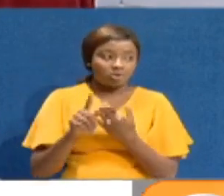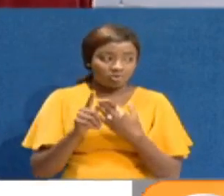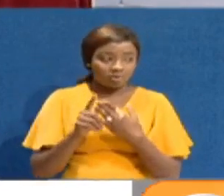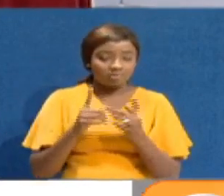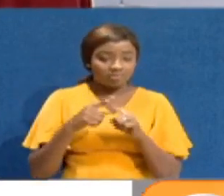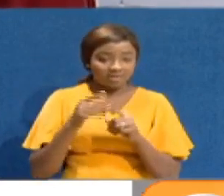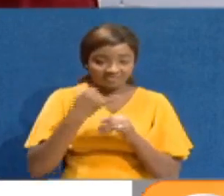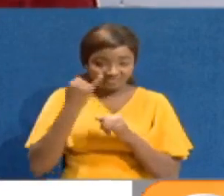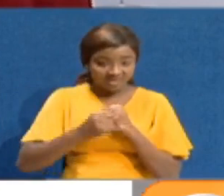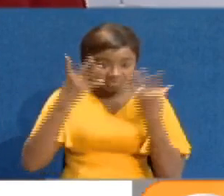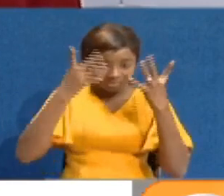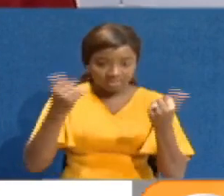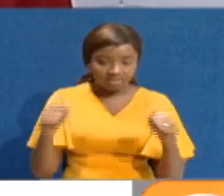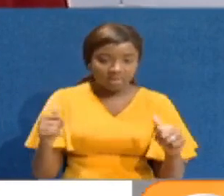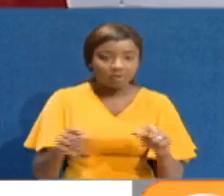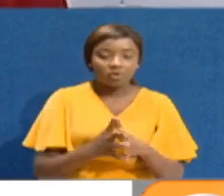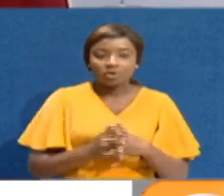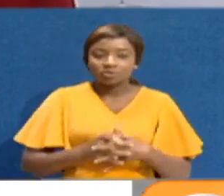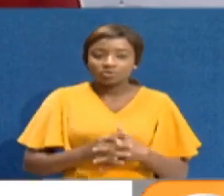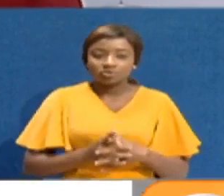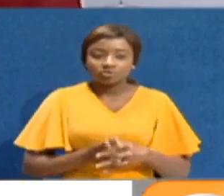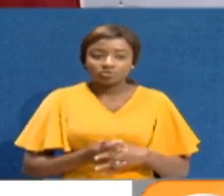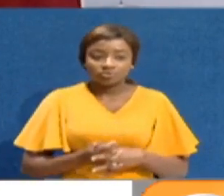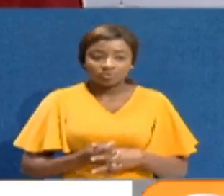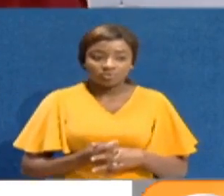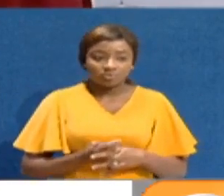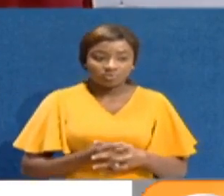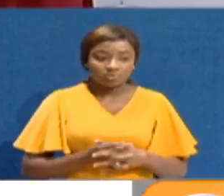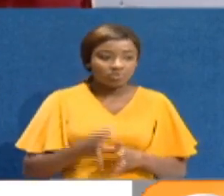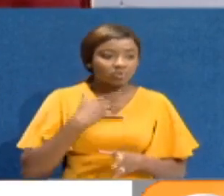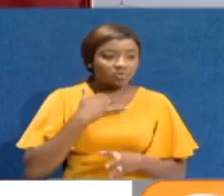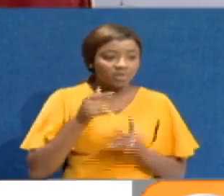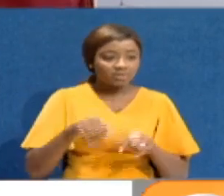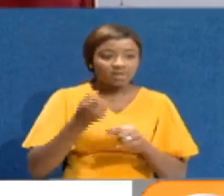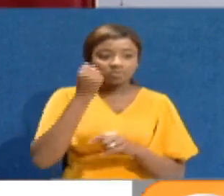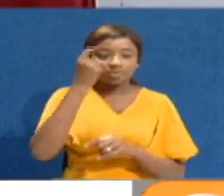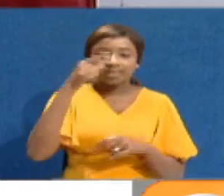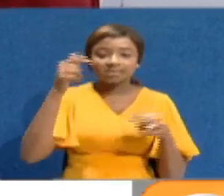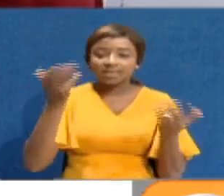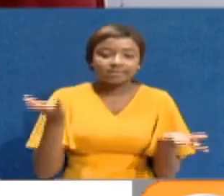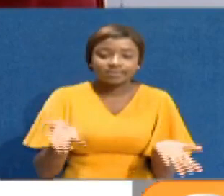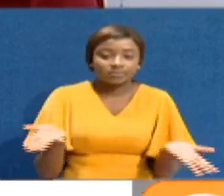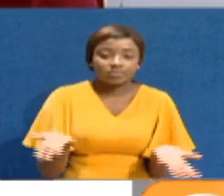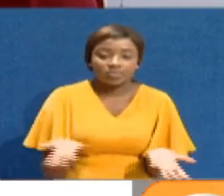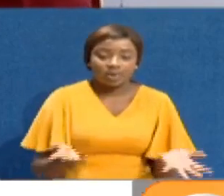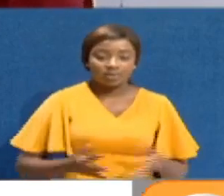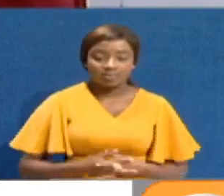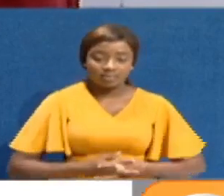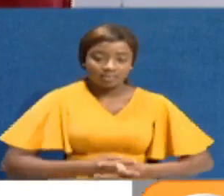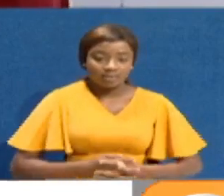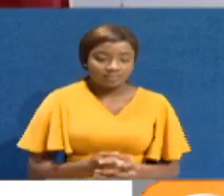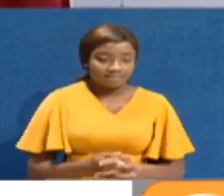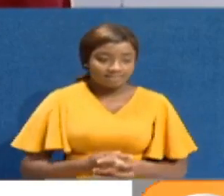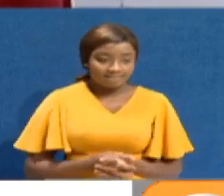decided at this point. But before we get to talk about that loan, let's understand where we are as a country right now. So,